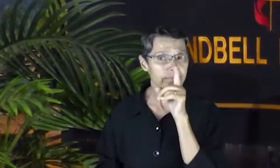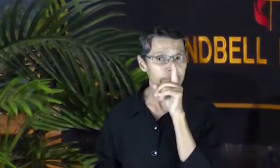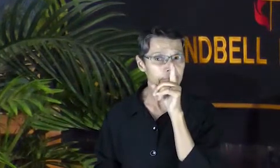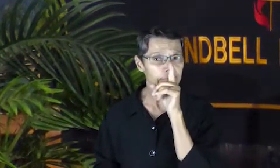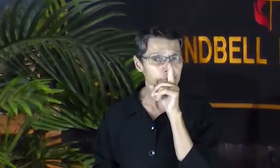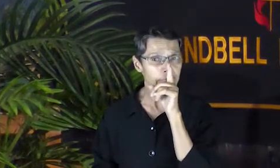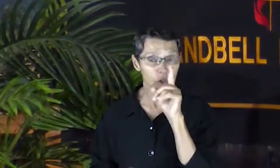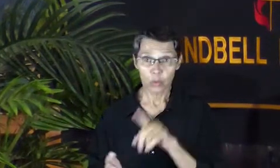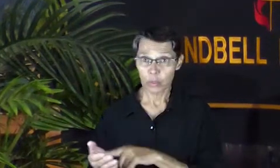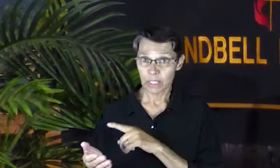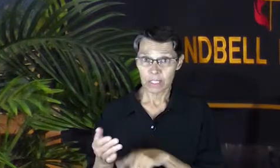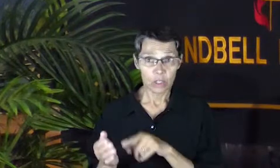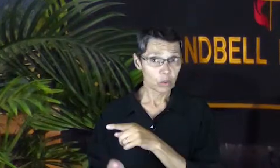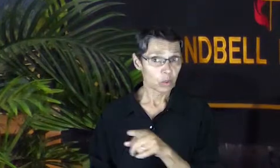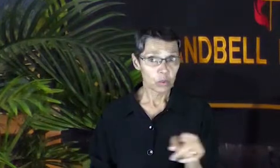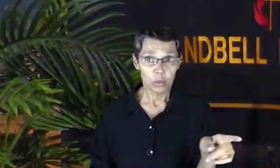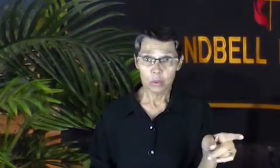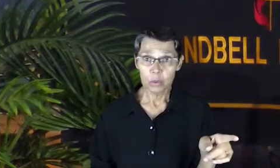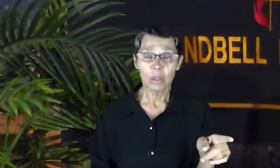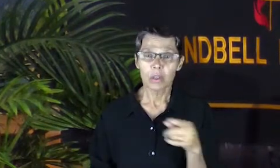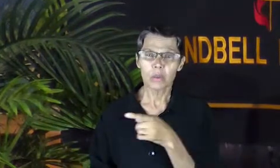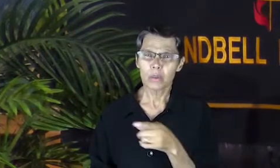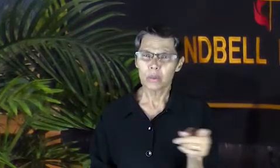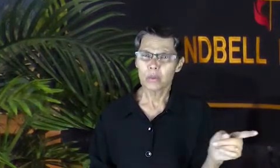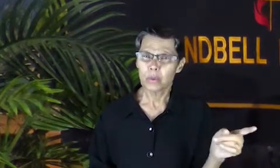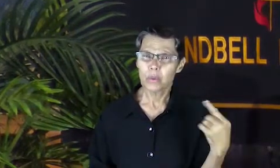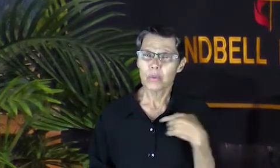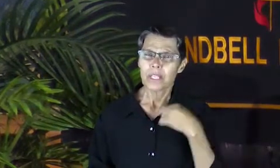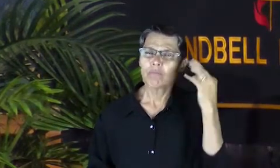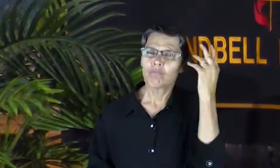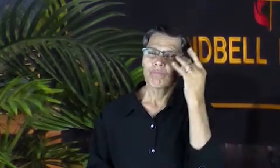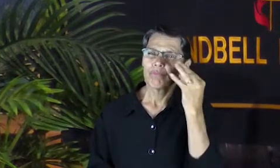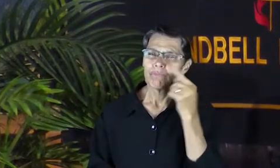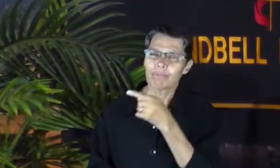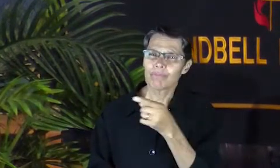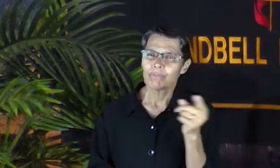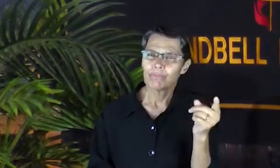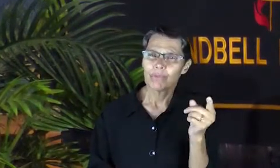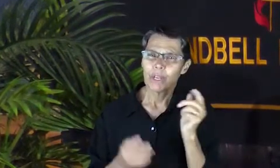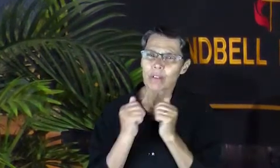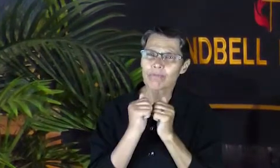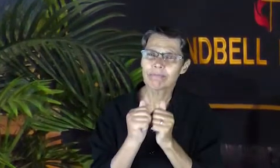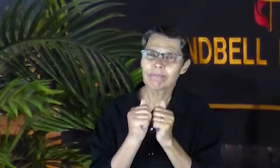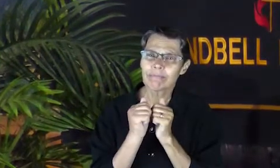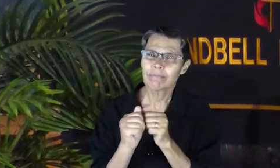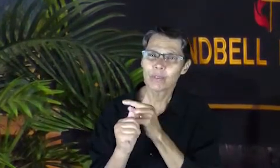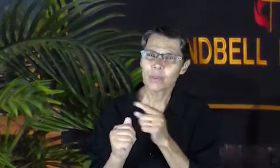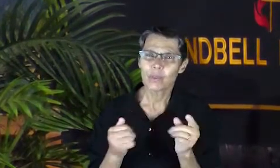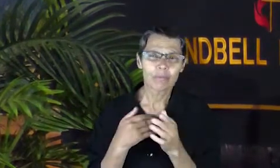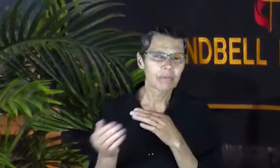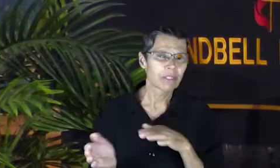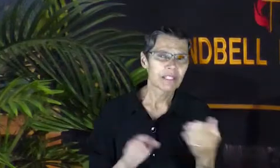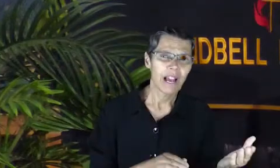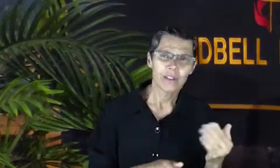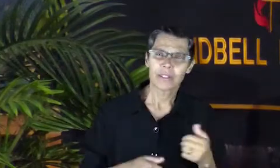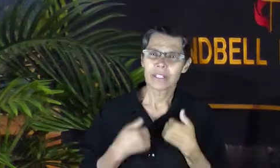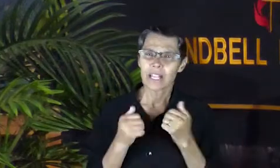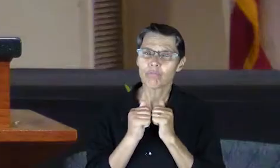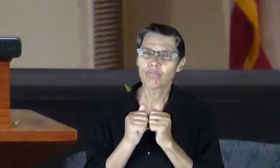I do not say this to condemn you, for I said before that you are in our hearts, to die together and to live